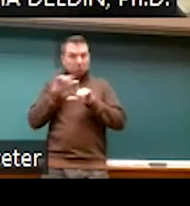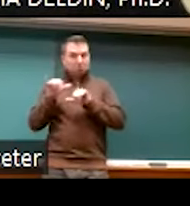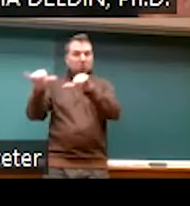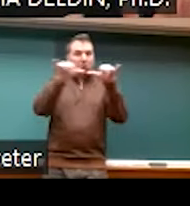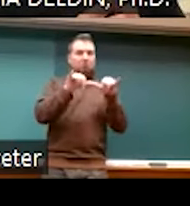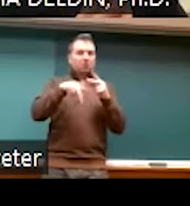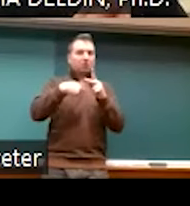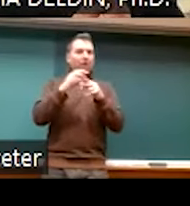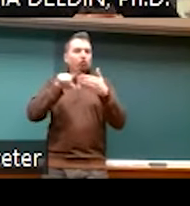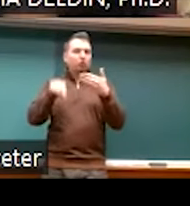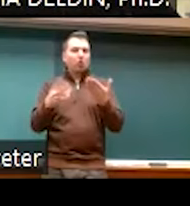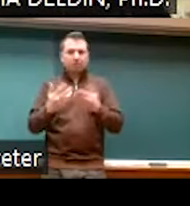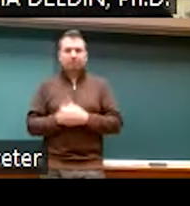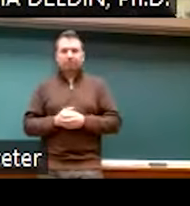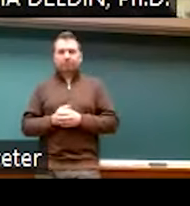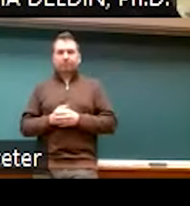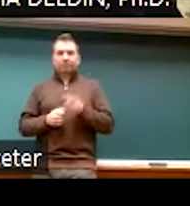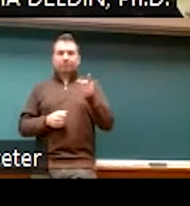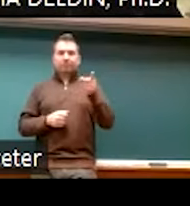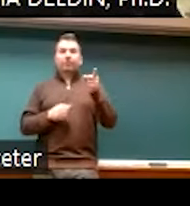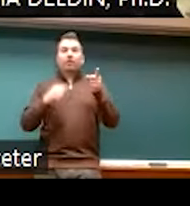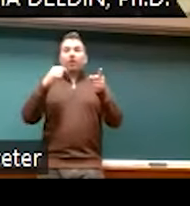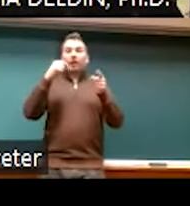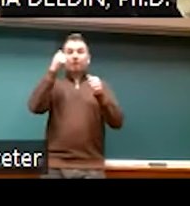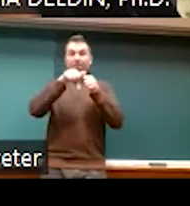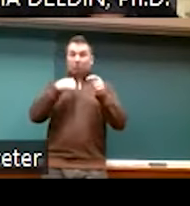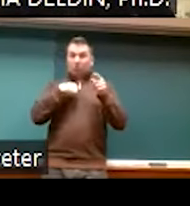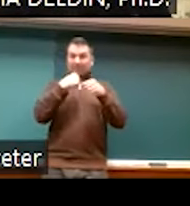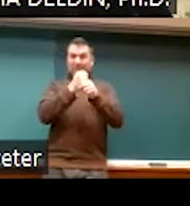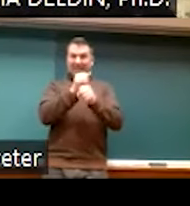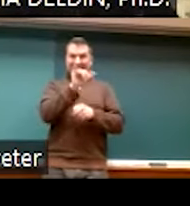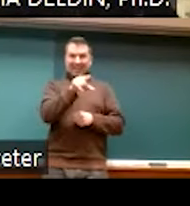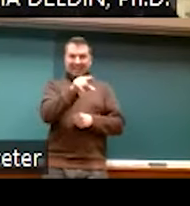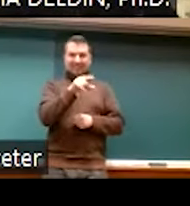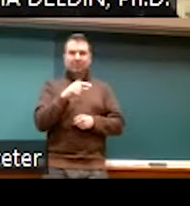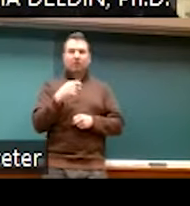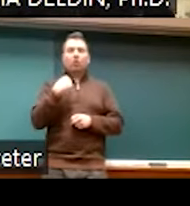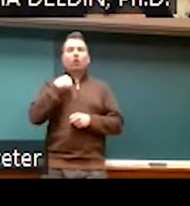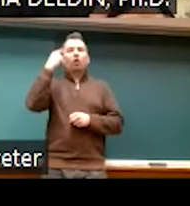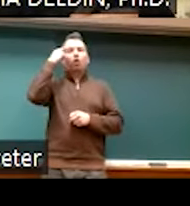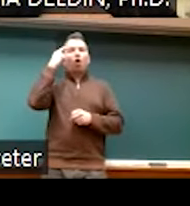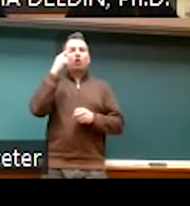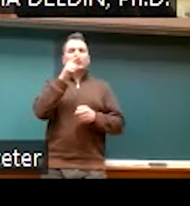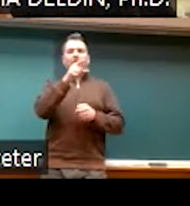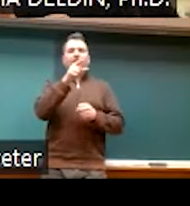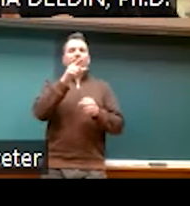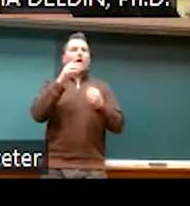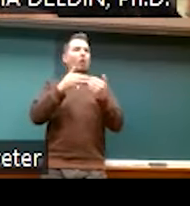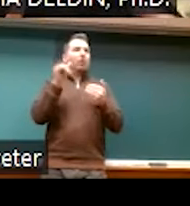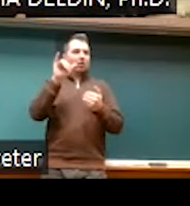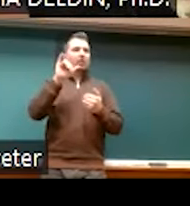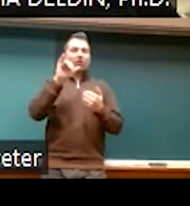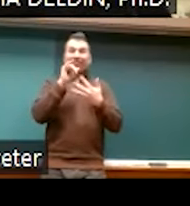Now, when we created this, remember I told you 15 meetings wasn't magic. In fact, I wanted it to be more like a model of mood Weight Watchers, where you can go